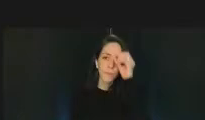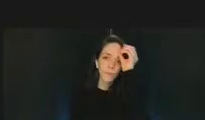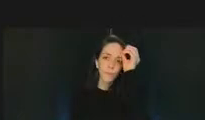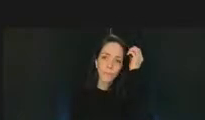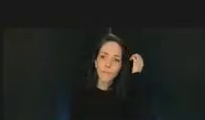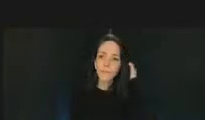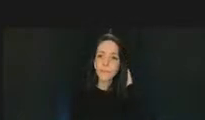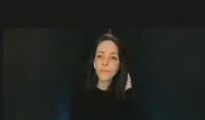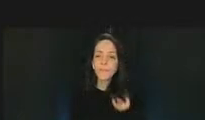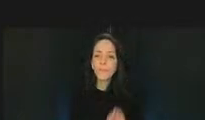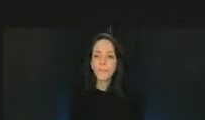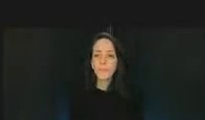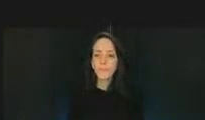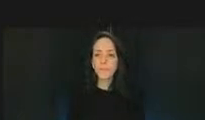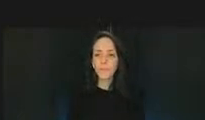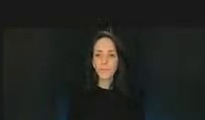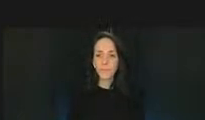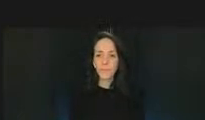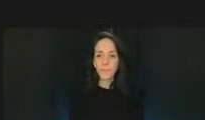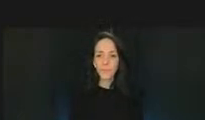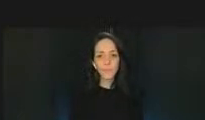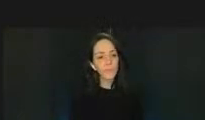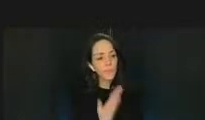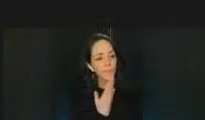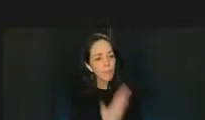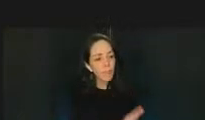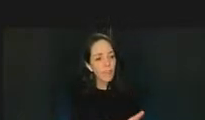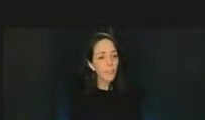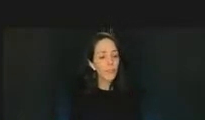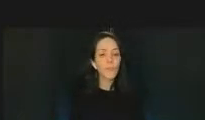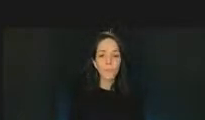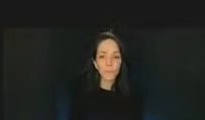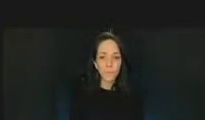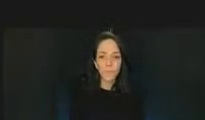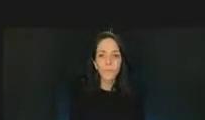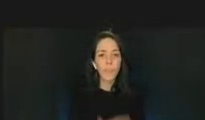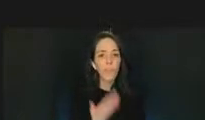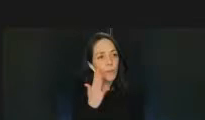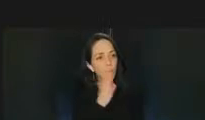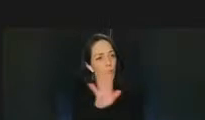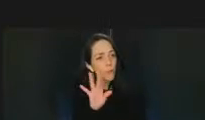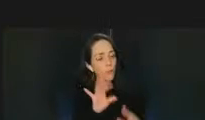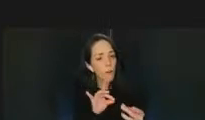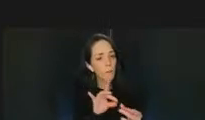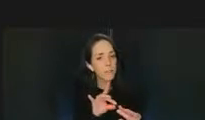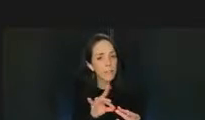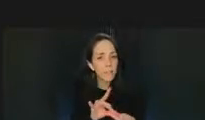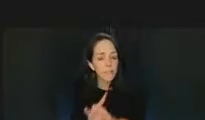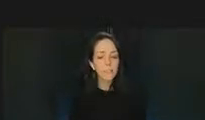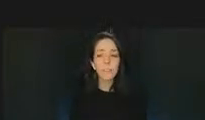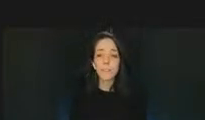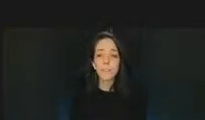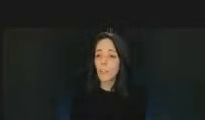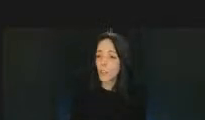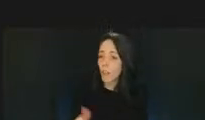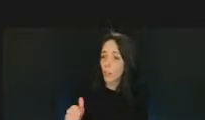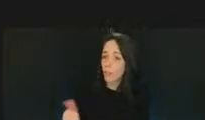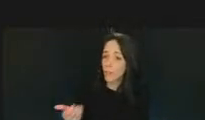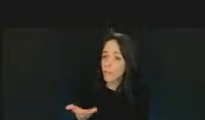you. Thank you for your comments. Is there anyone